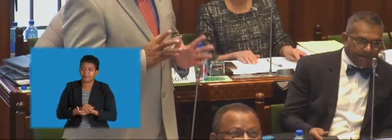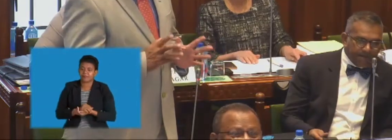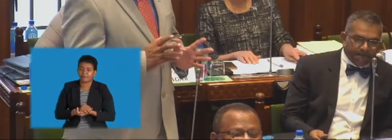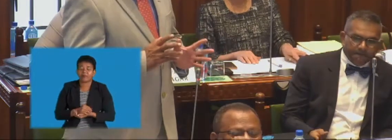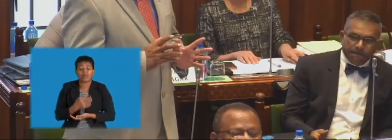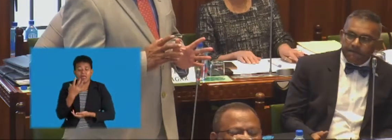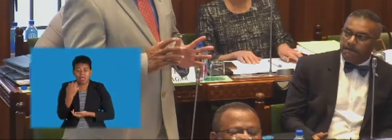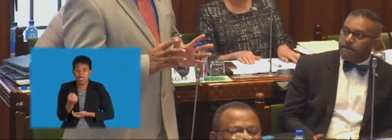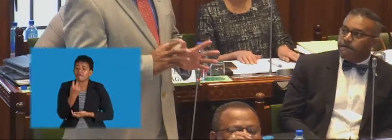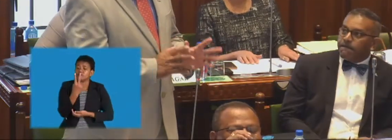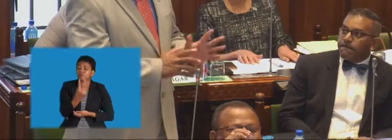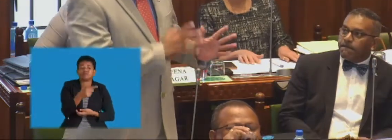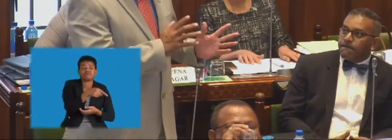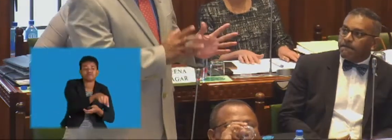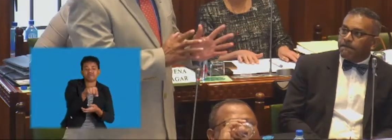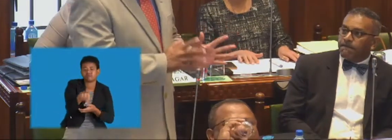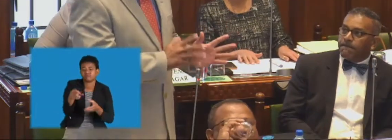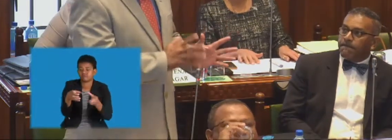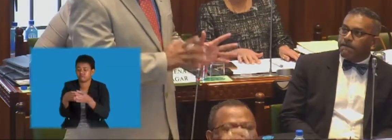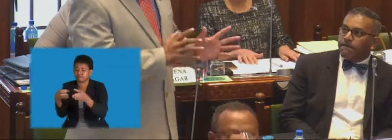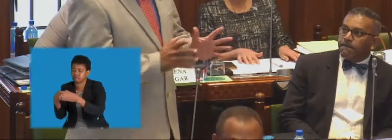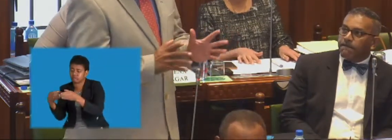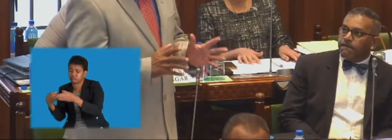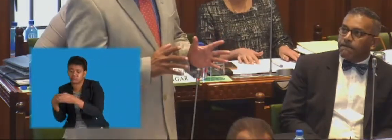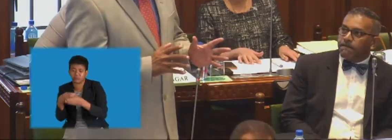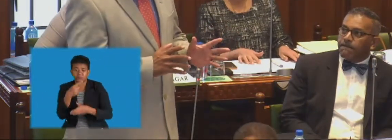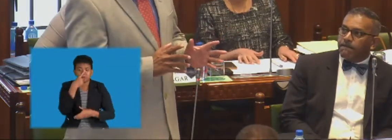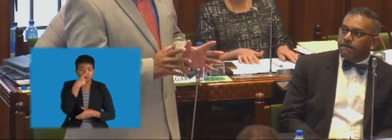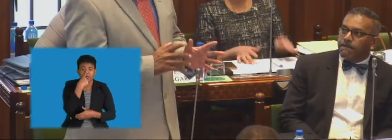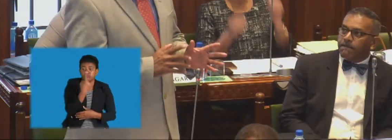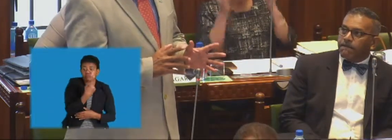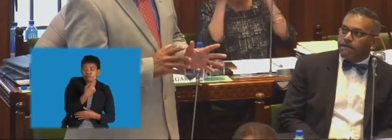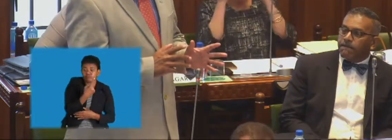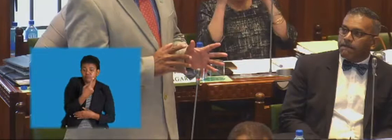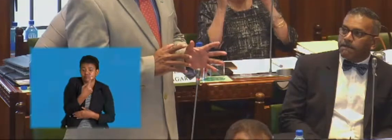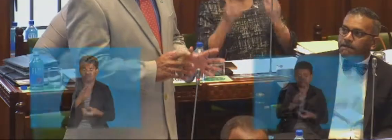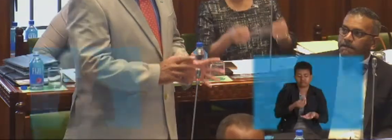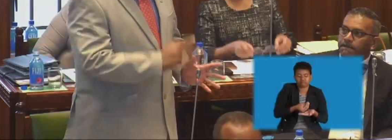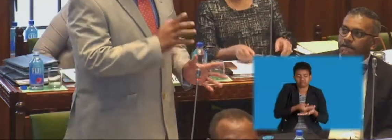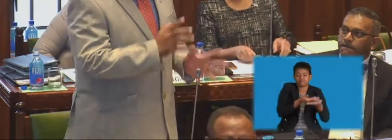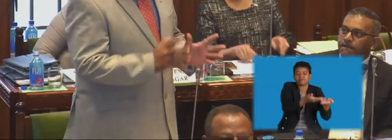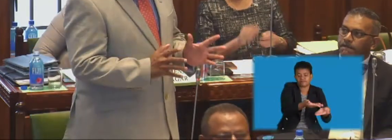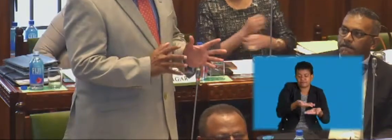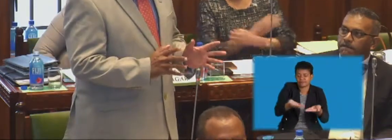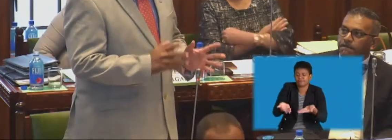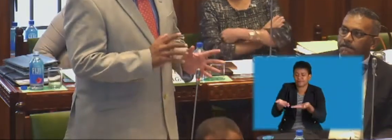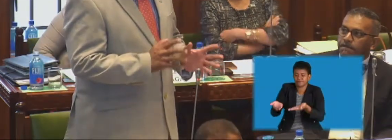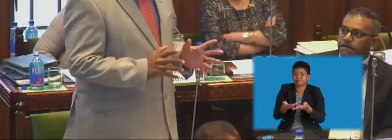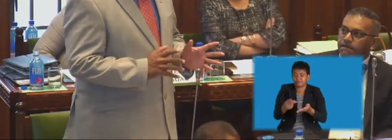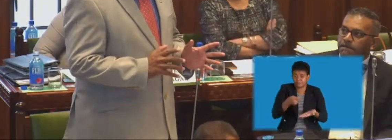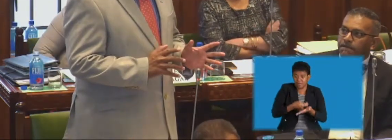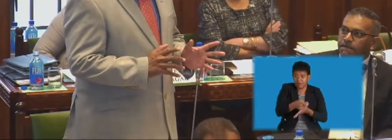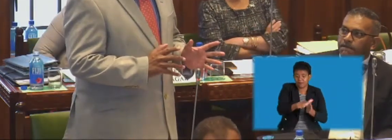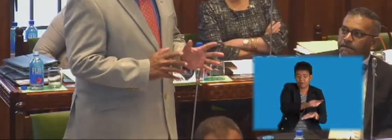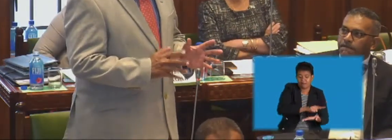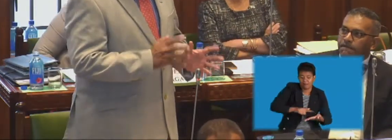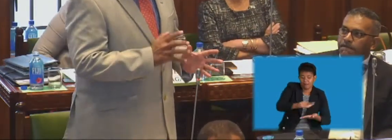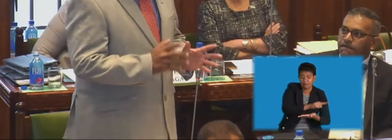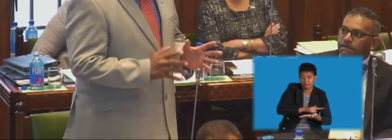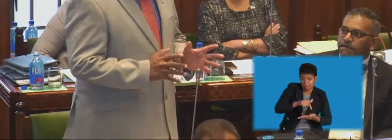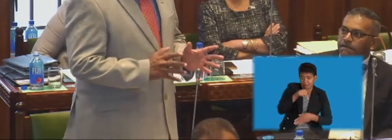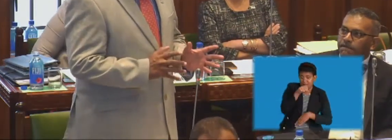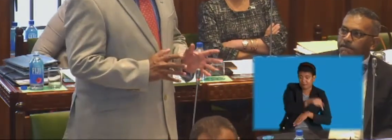categories. One is the people who lease their land to Fiji Pine Limited. The other category is the scheme, which